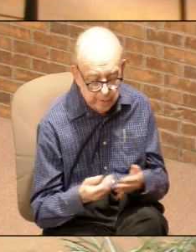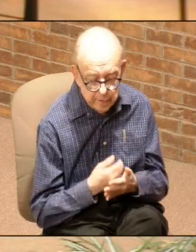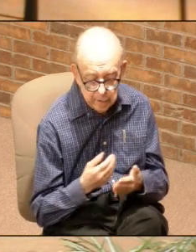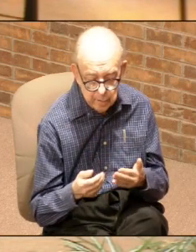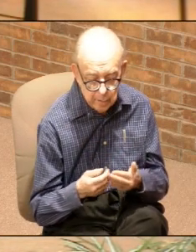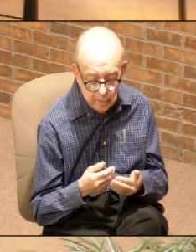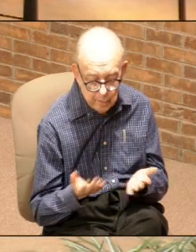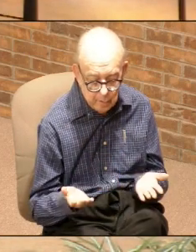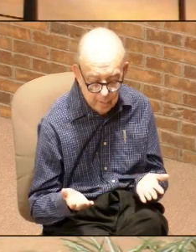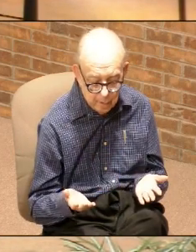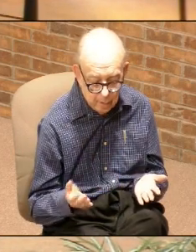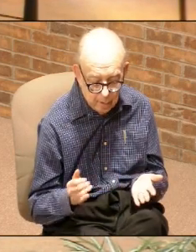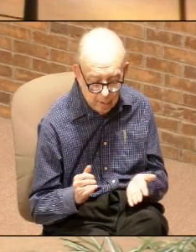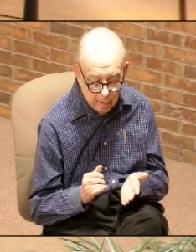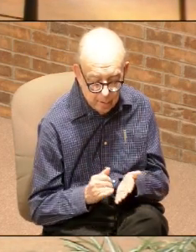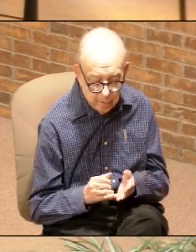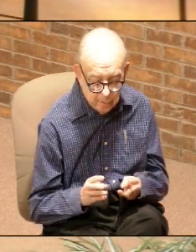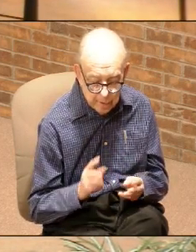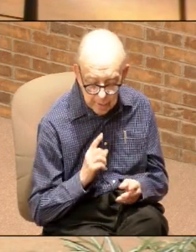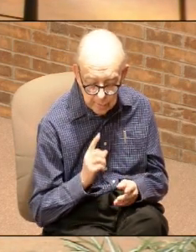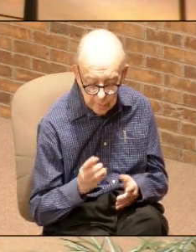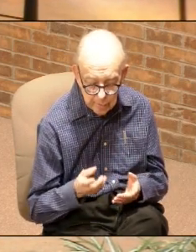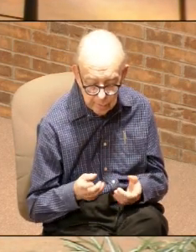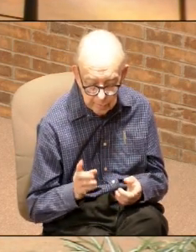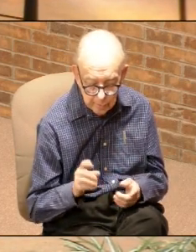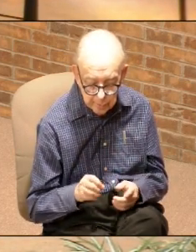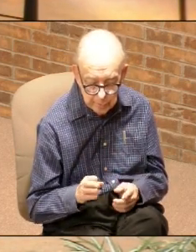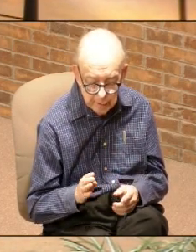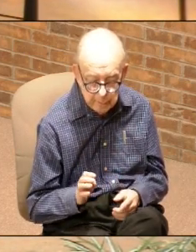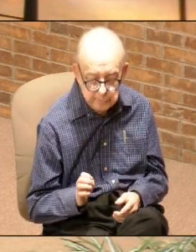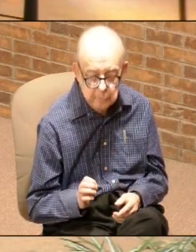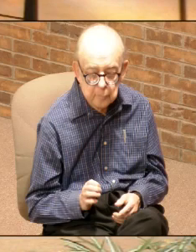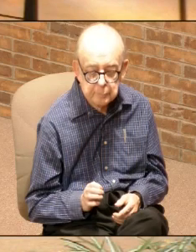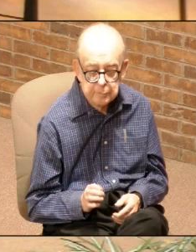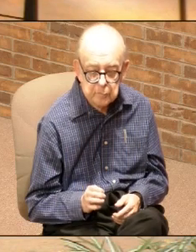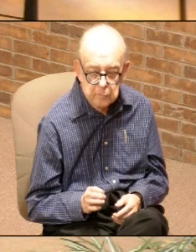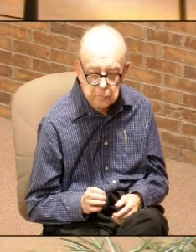new. He said, this is the way it is.